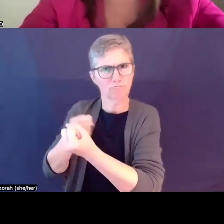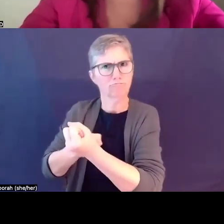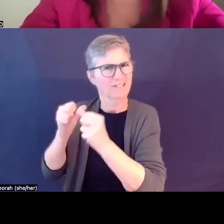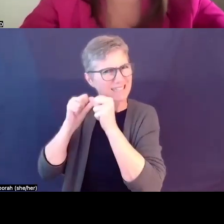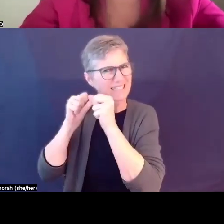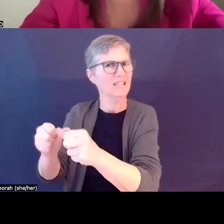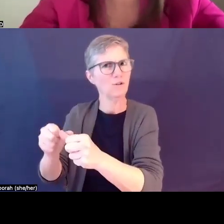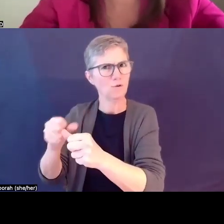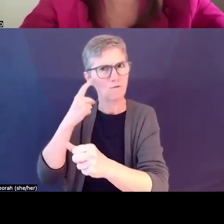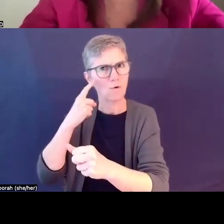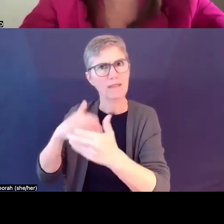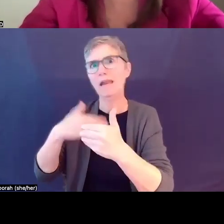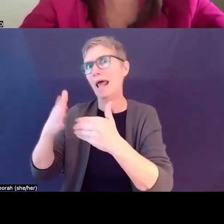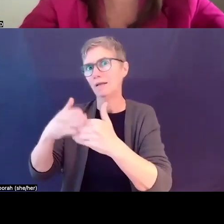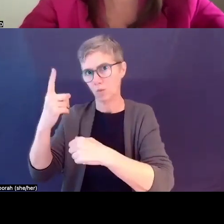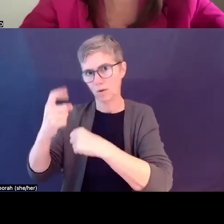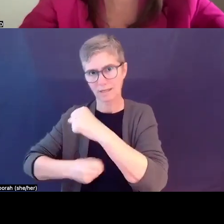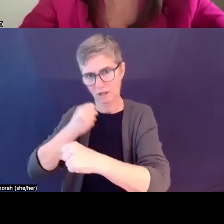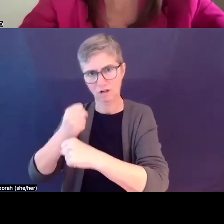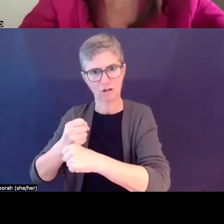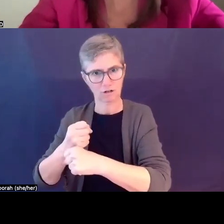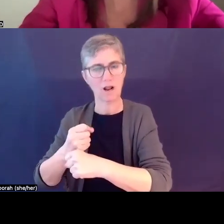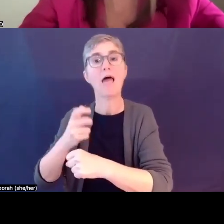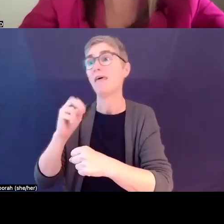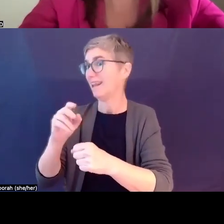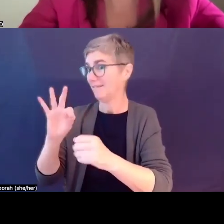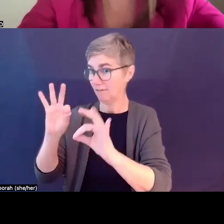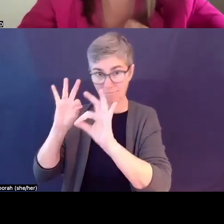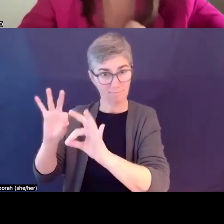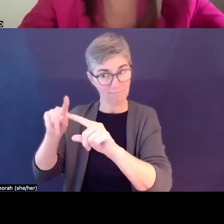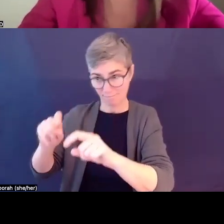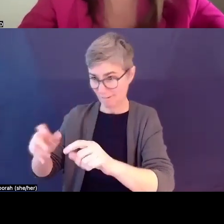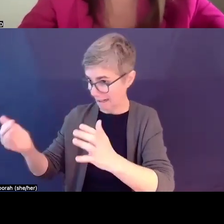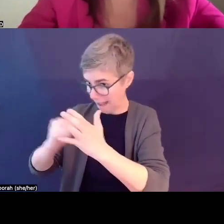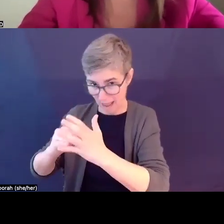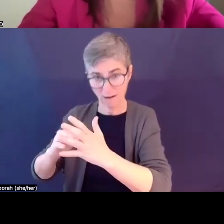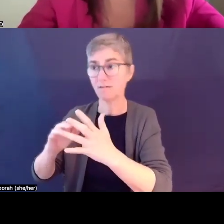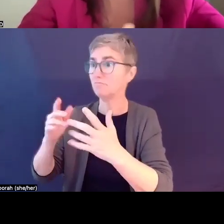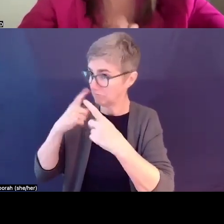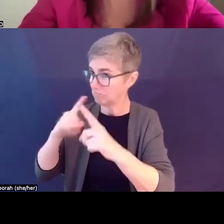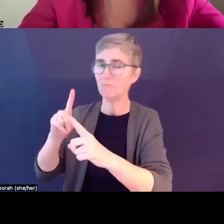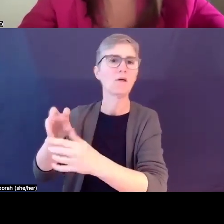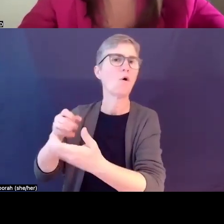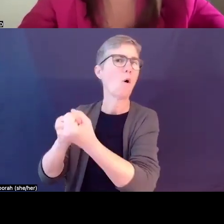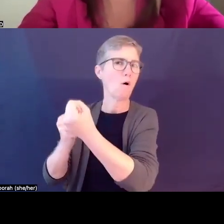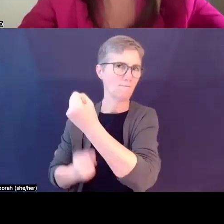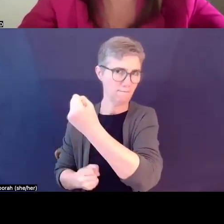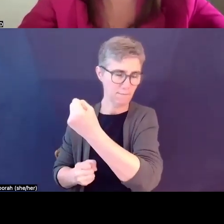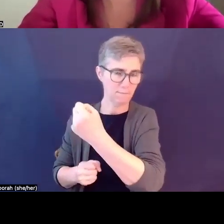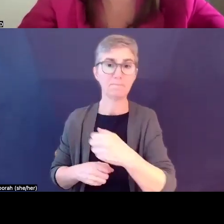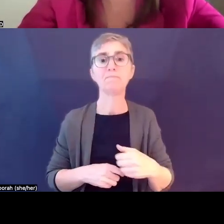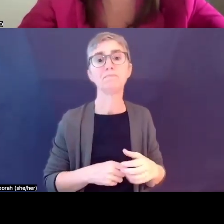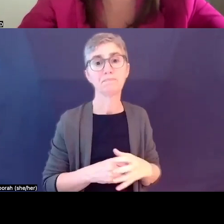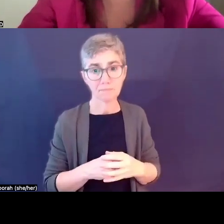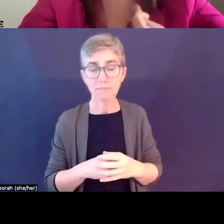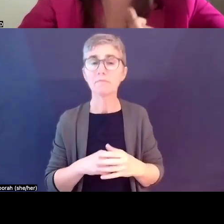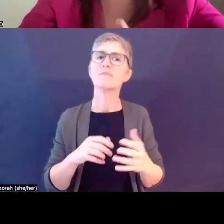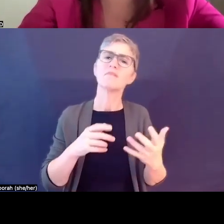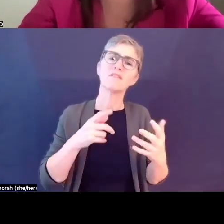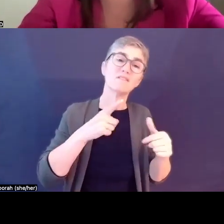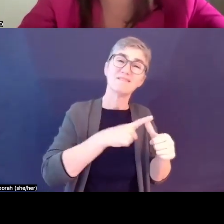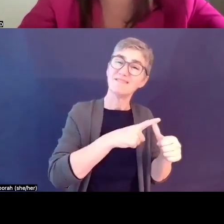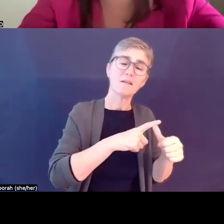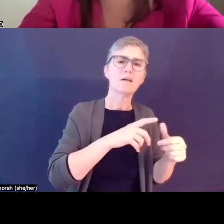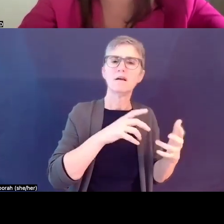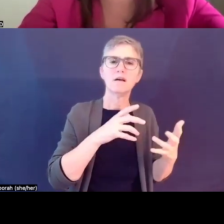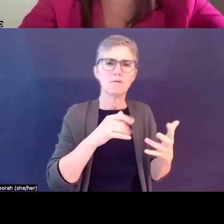our project period. Next. So the basic idea here is that in our low-intensity phase, sites are receiving basic R&R education. We